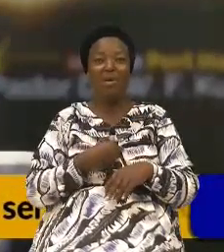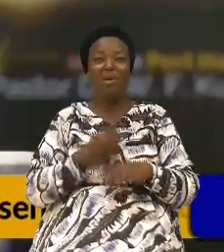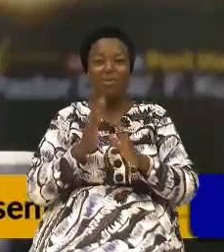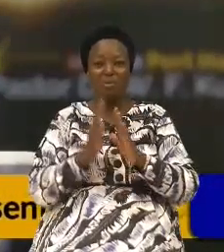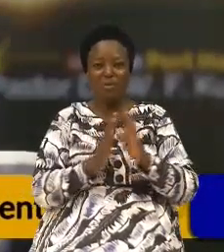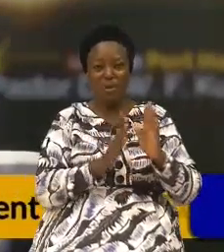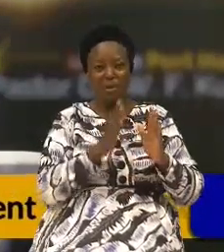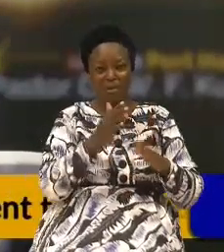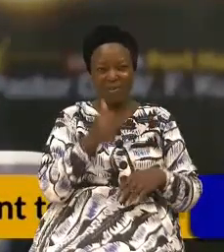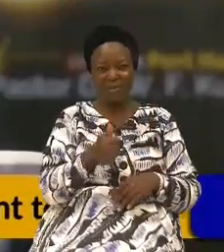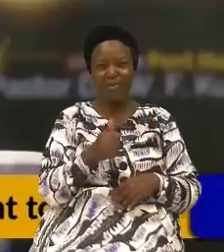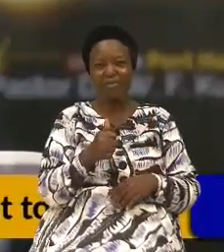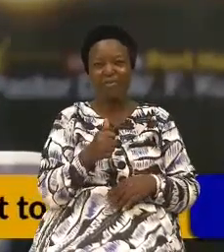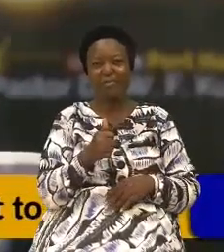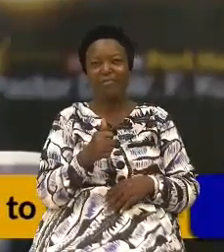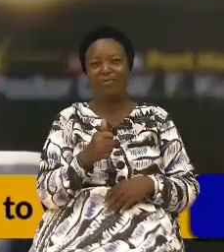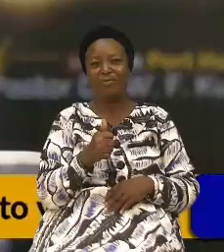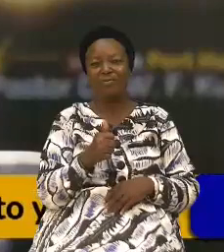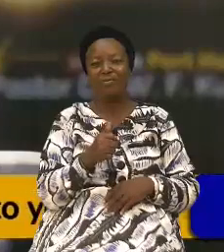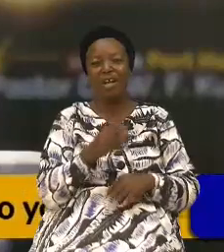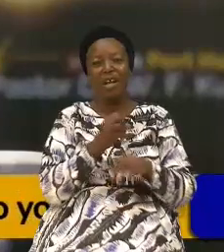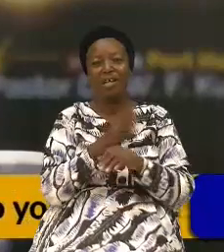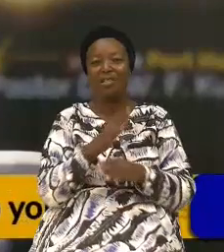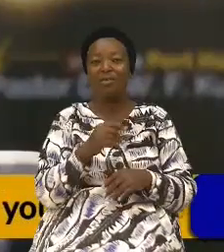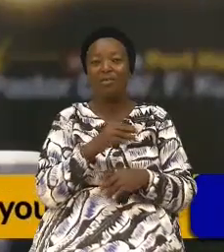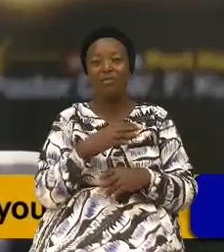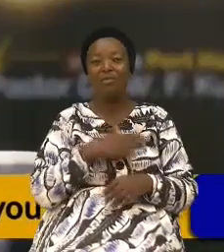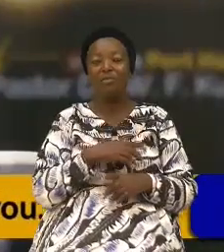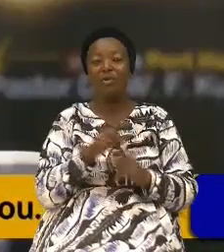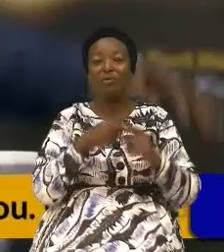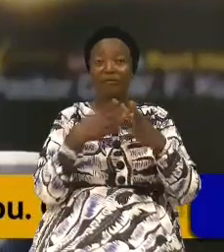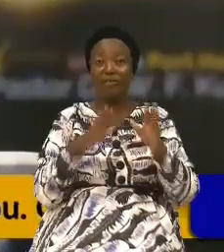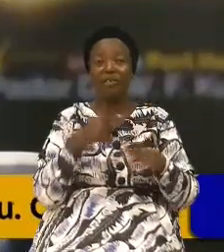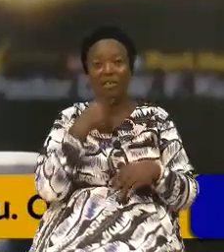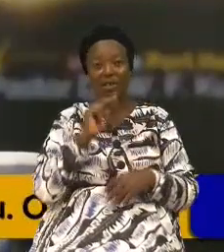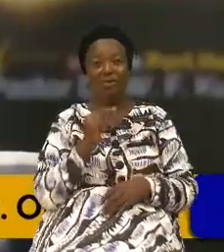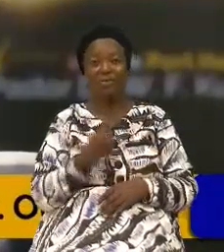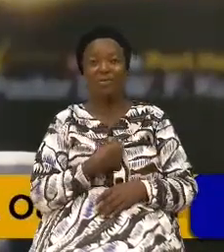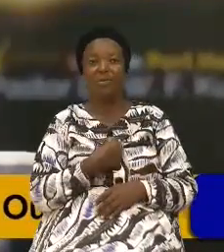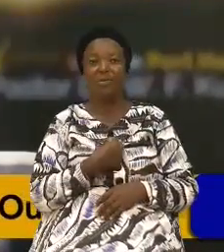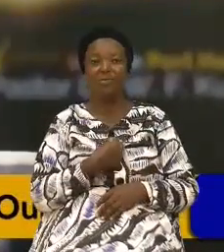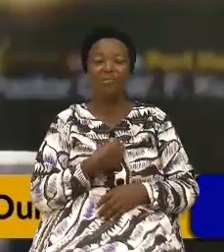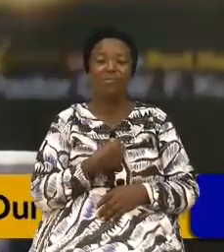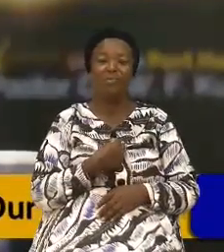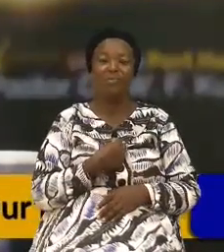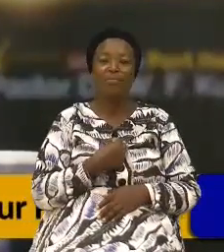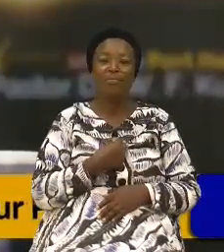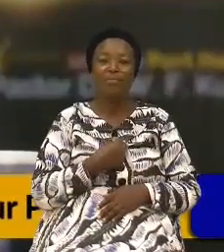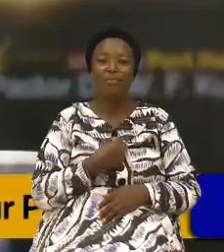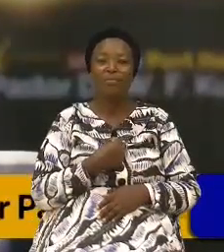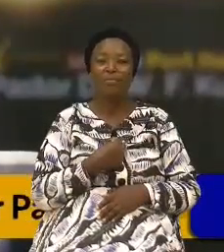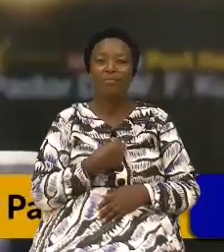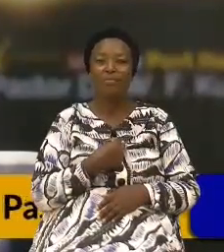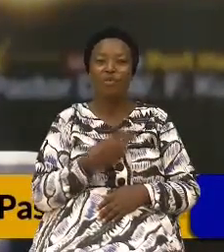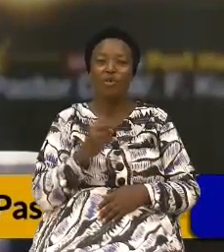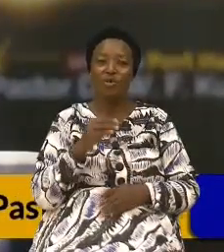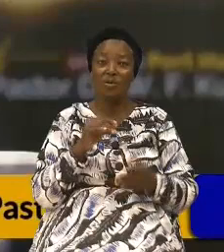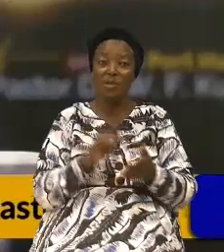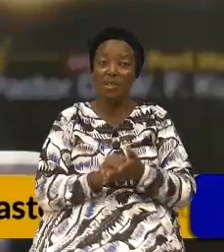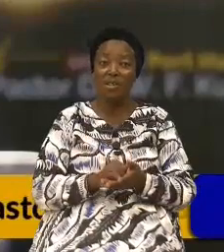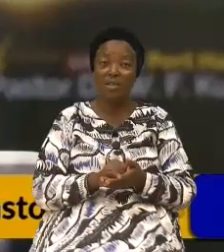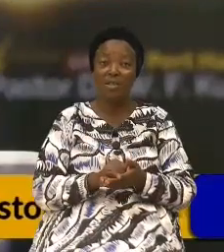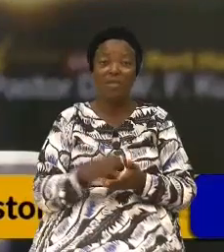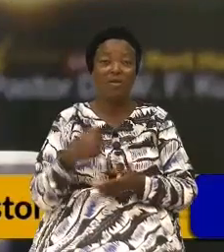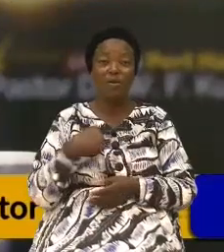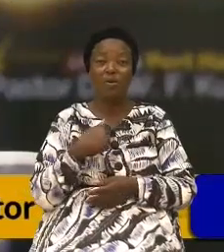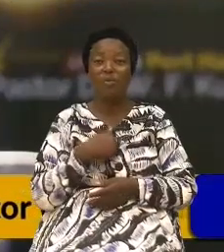prepared. Counselors, when you finish, please indicate by the wave of hand so that we